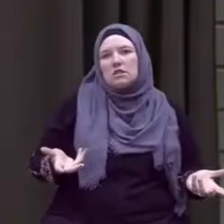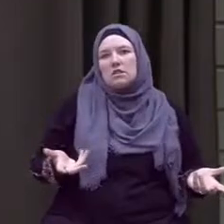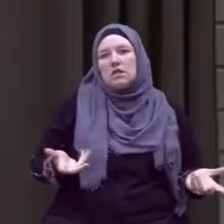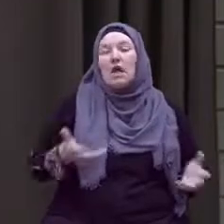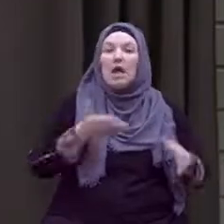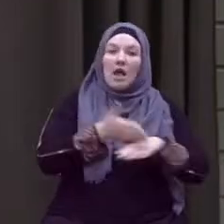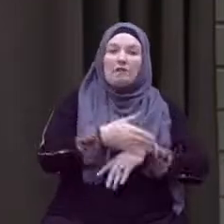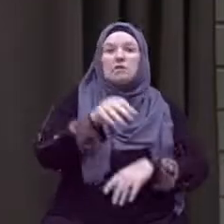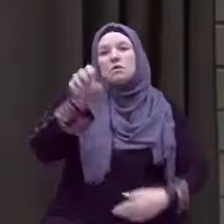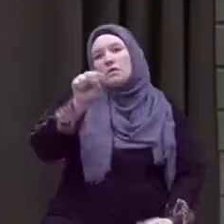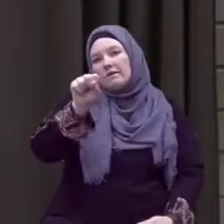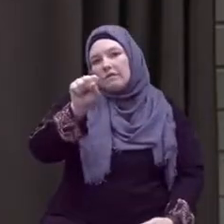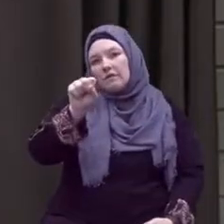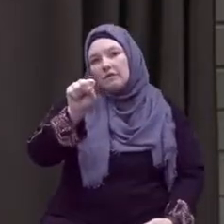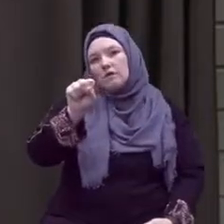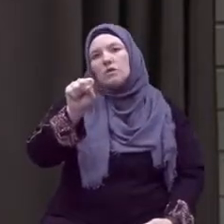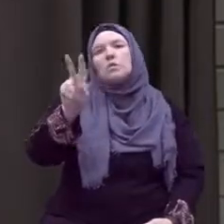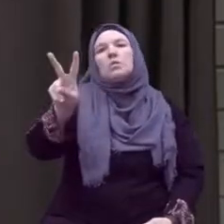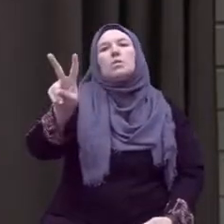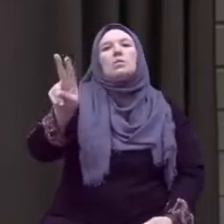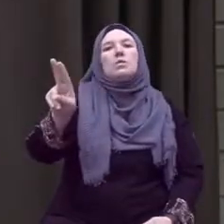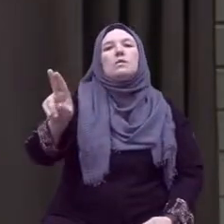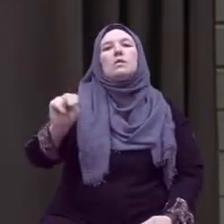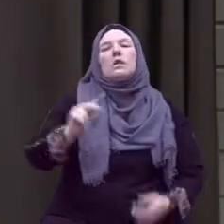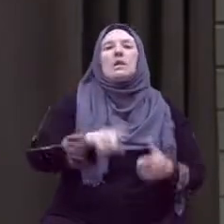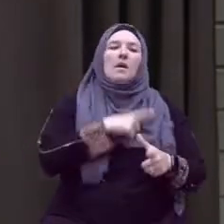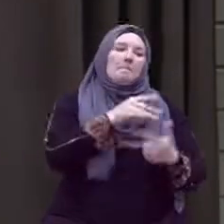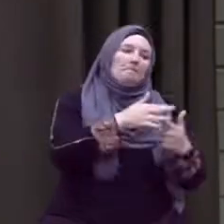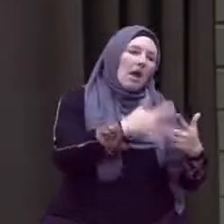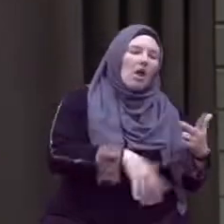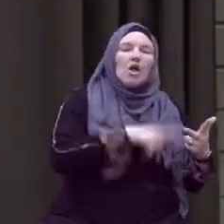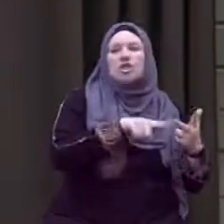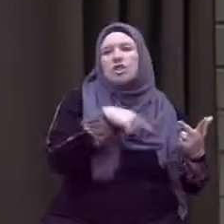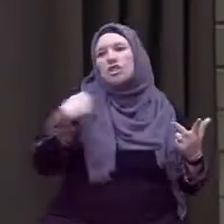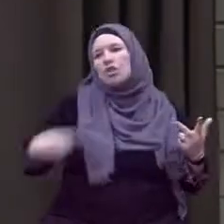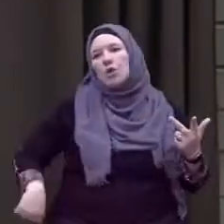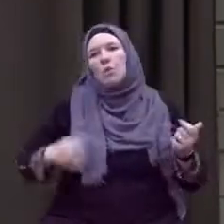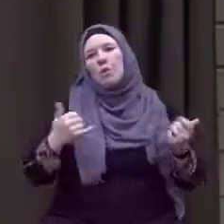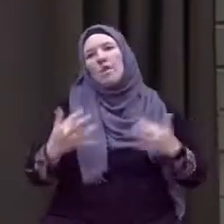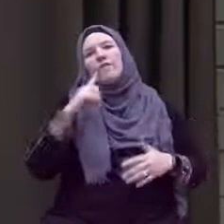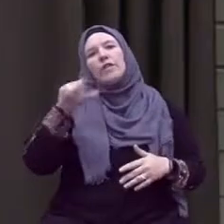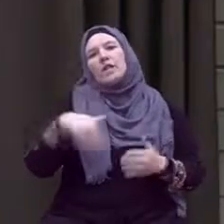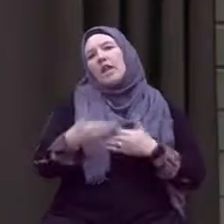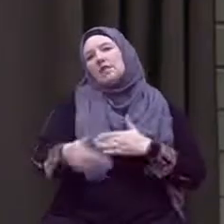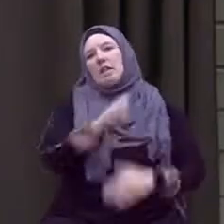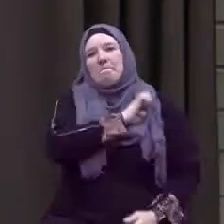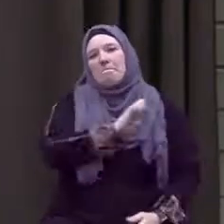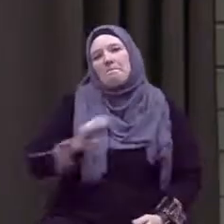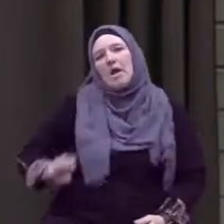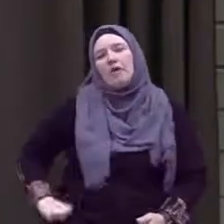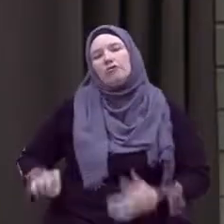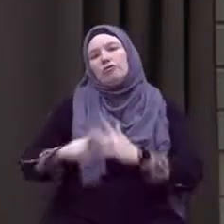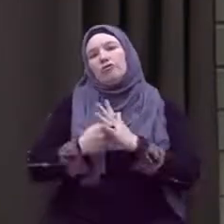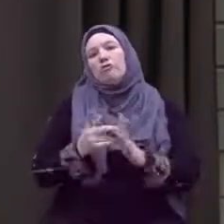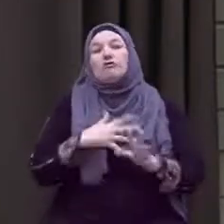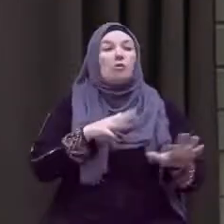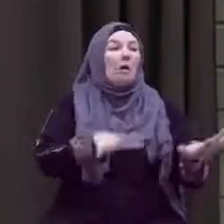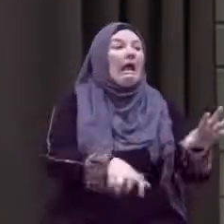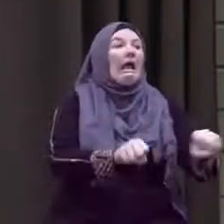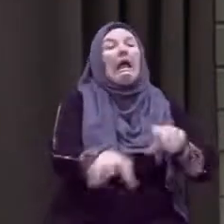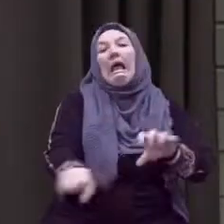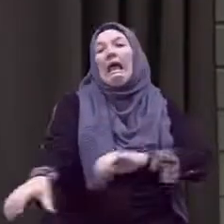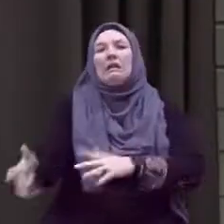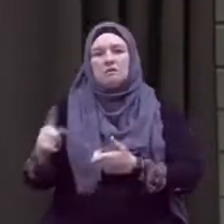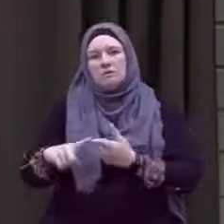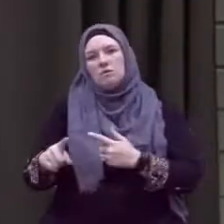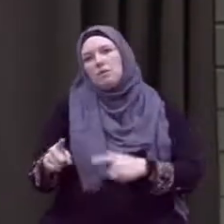the Soviet Union, America, and China, we are waiting for the next empire to come out to hold on to their tails